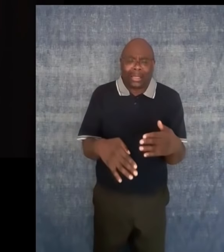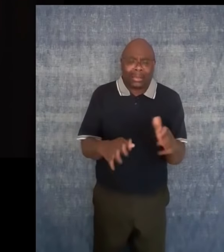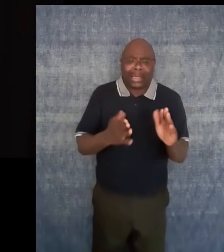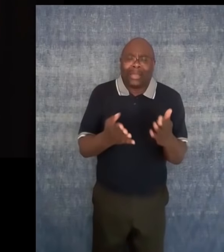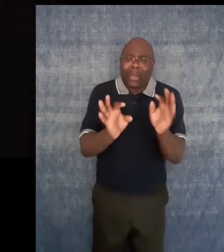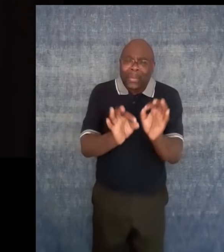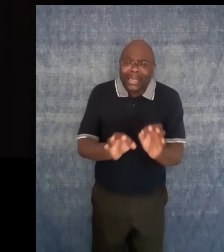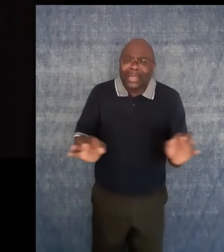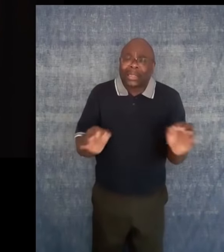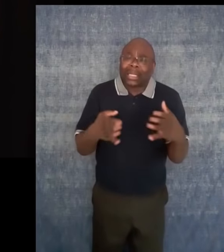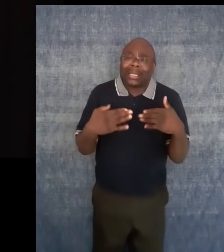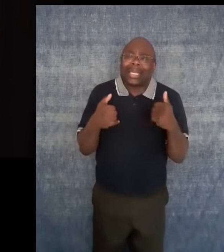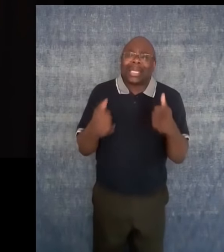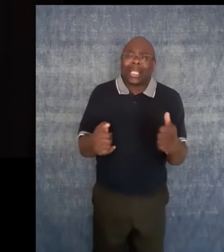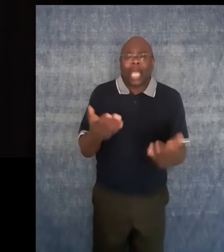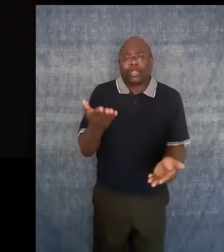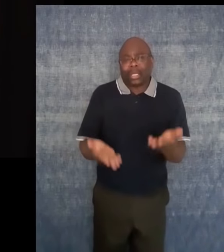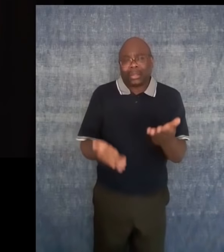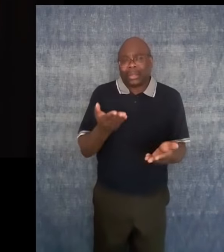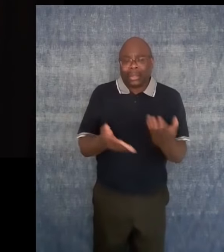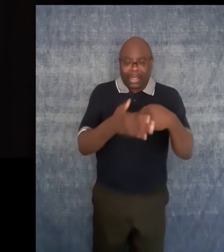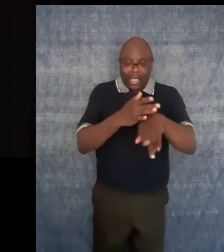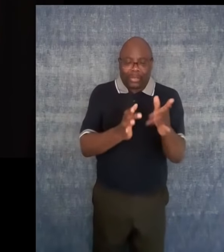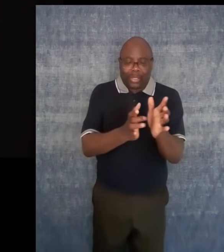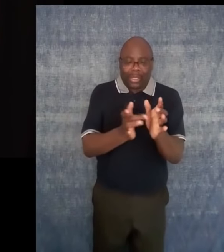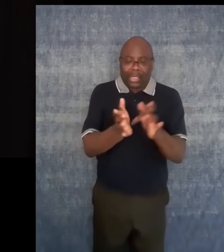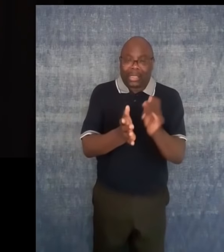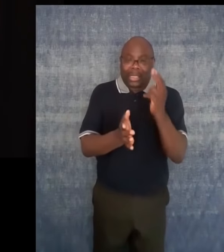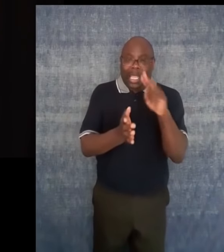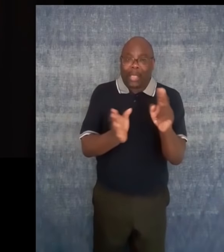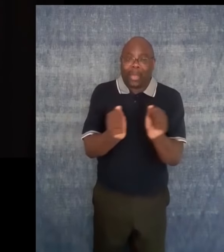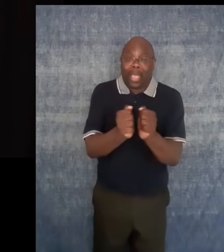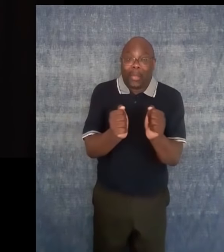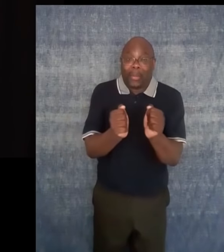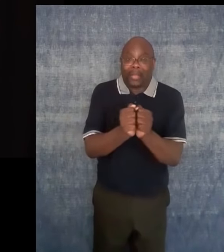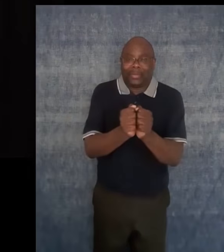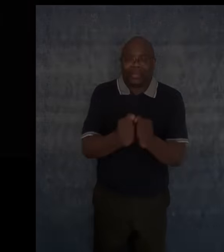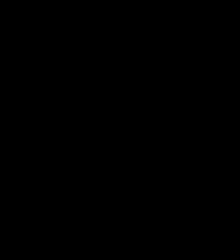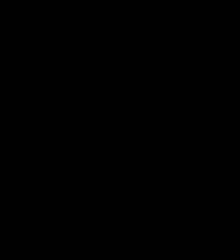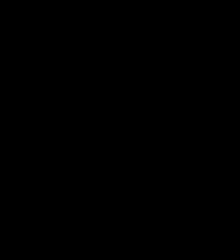peace and healing and justice. In Jesus' name, amen.